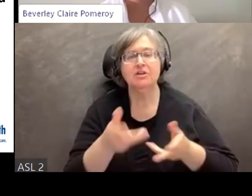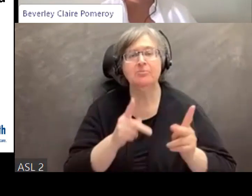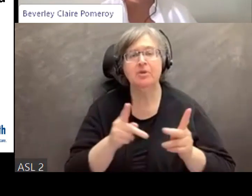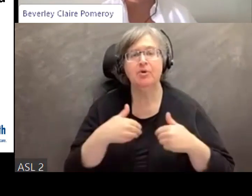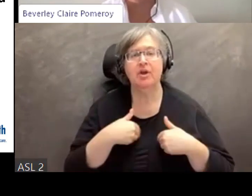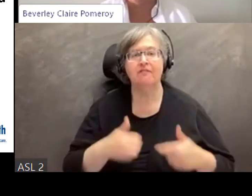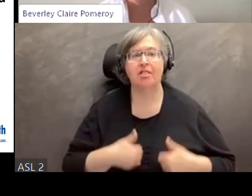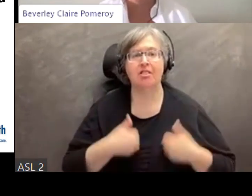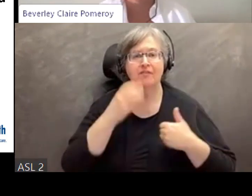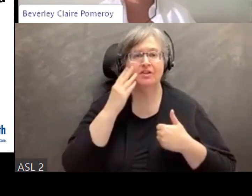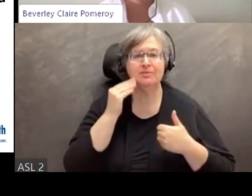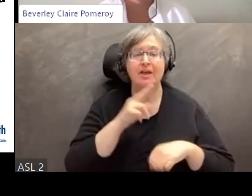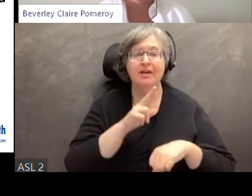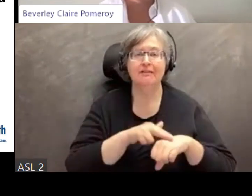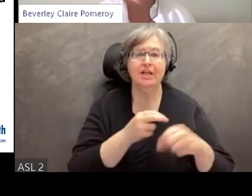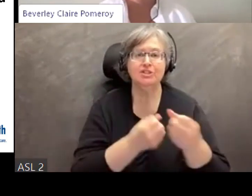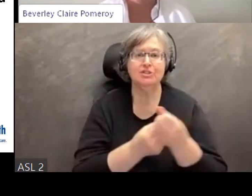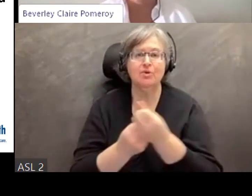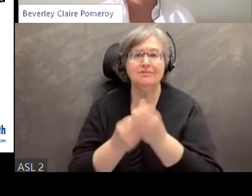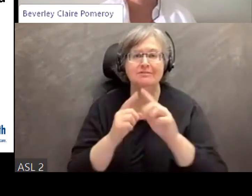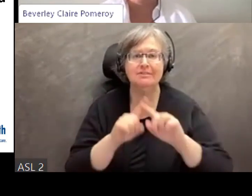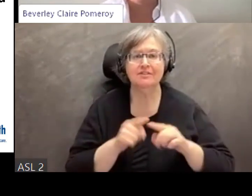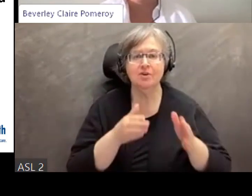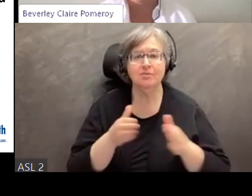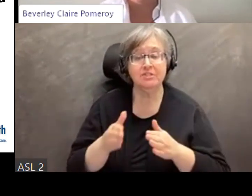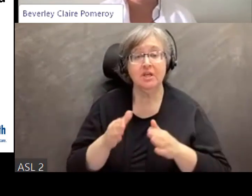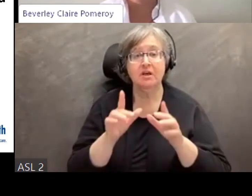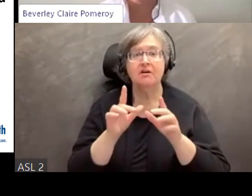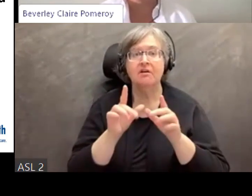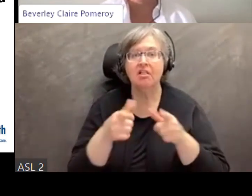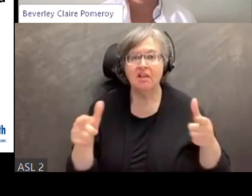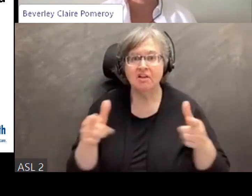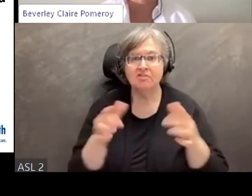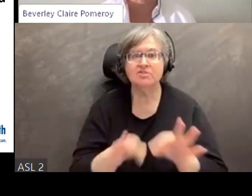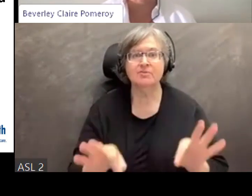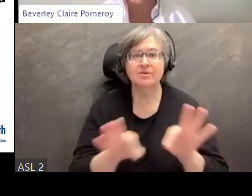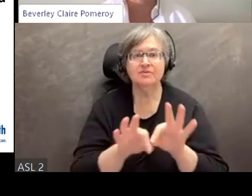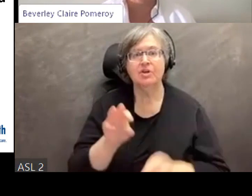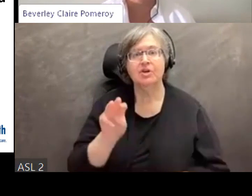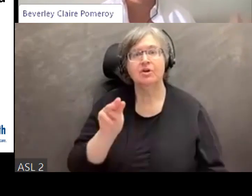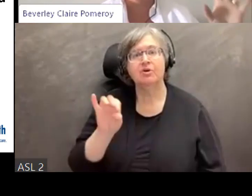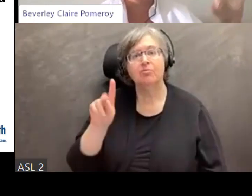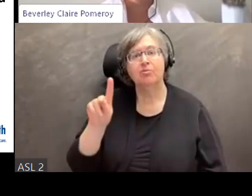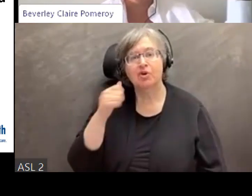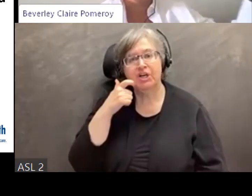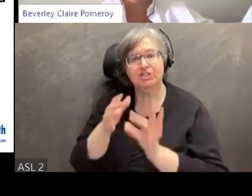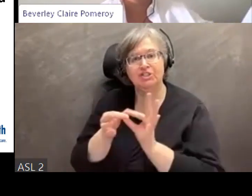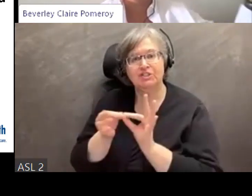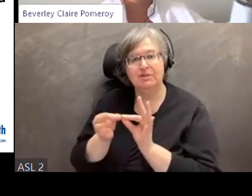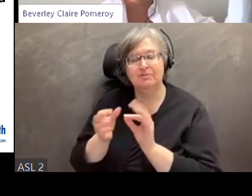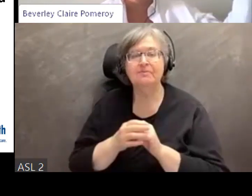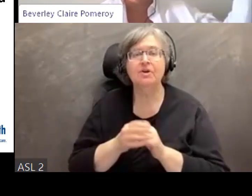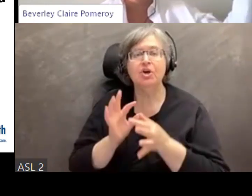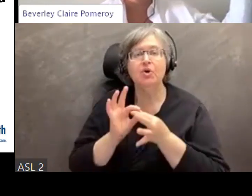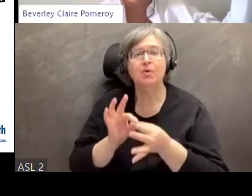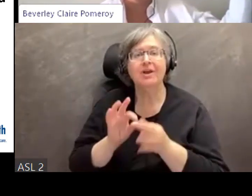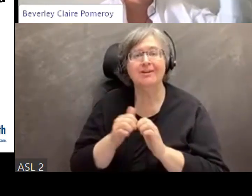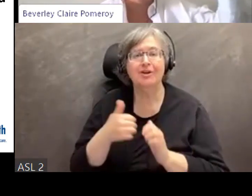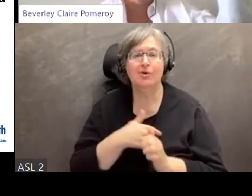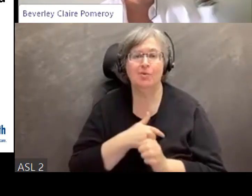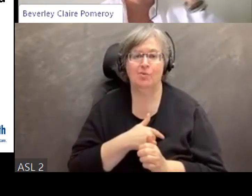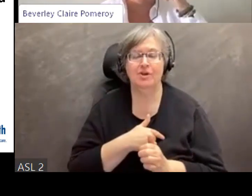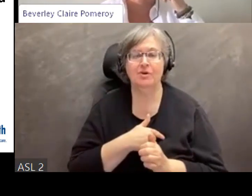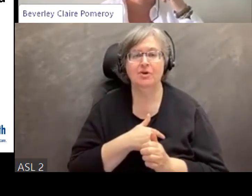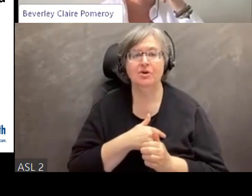people with living experience and their natural supports in various ways. And language matters is an example, and Marika just touched on it as well, just